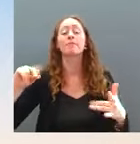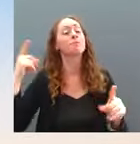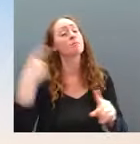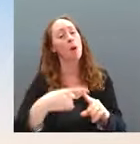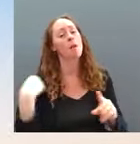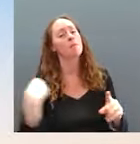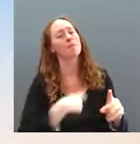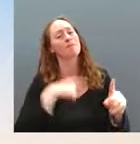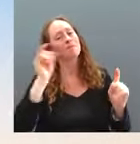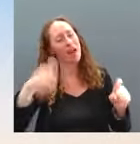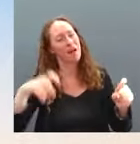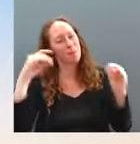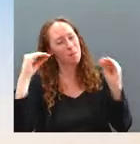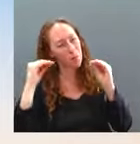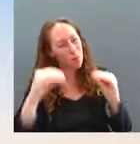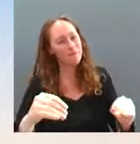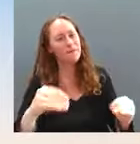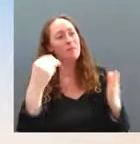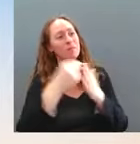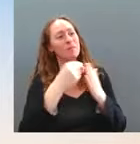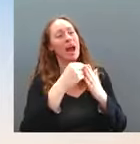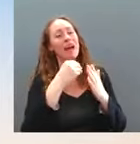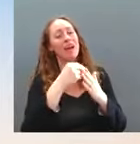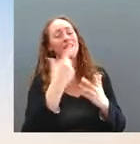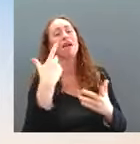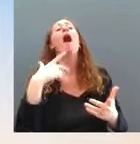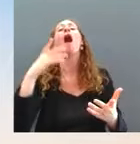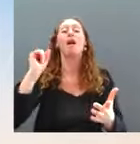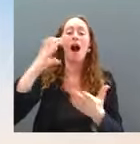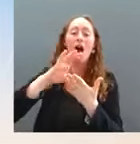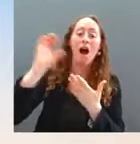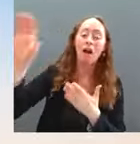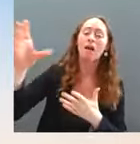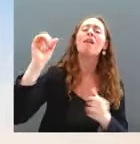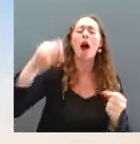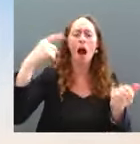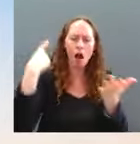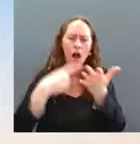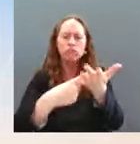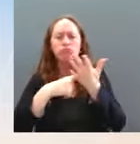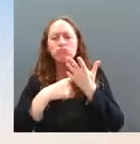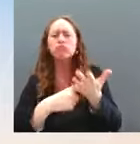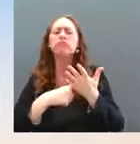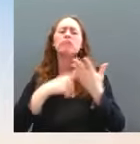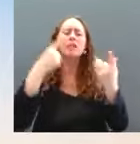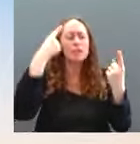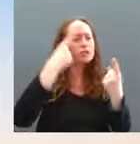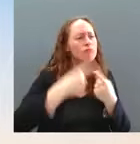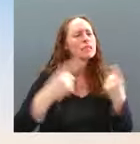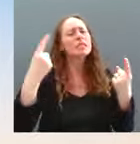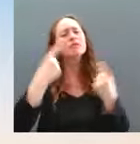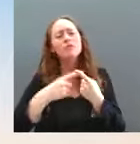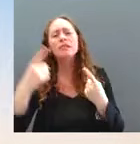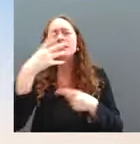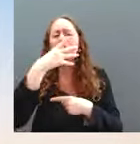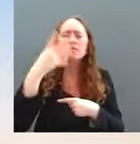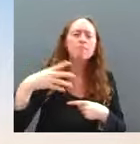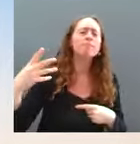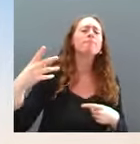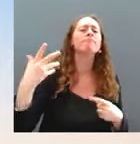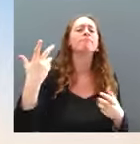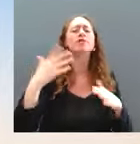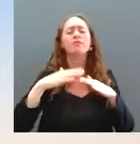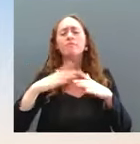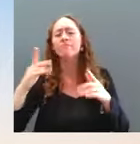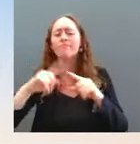have disagreements on. That's fine. Immigration, childcare, environmental rules, we welcome that. By the way, the president put forward an immigration bill his first day in